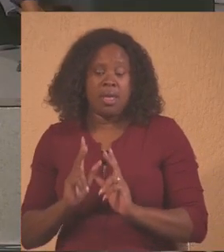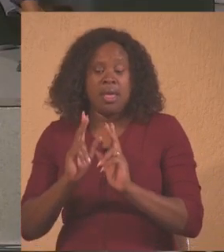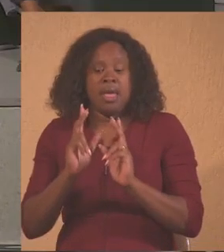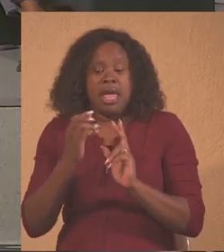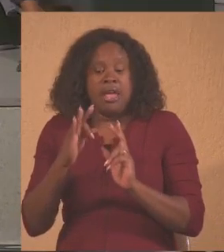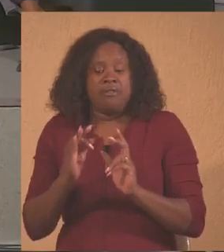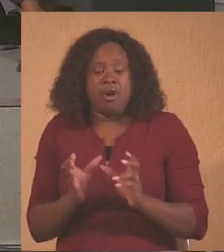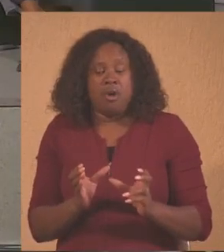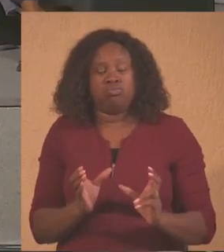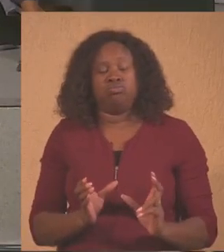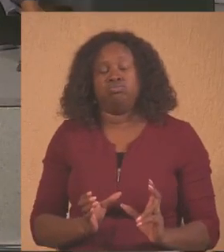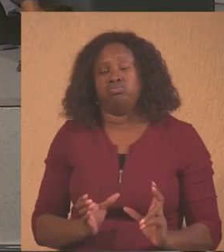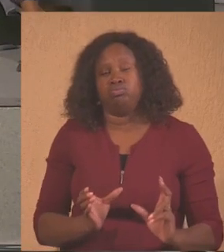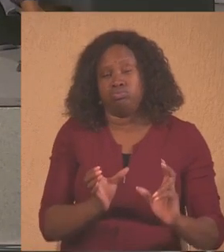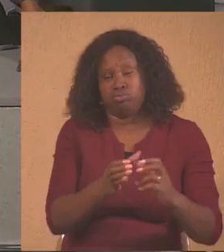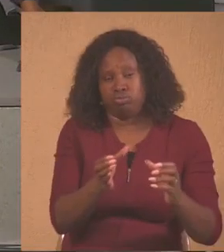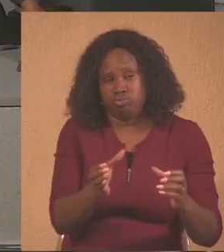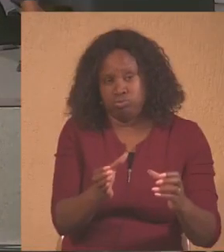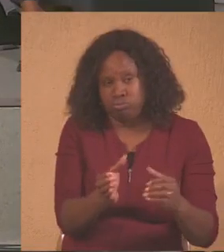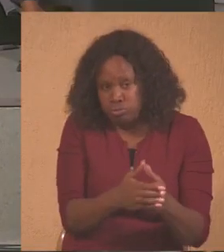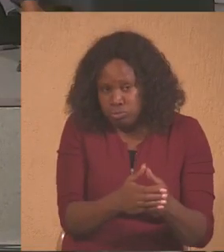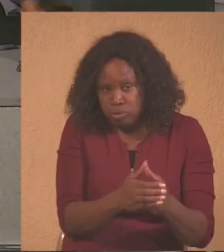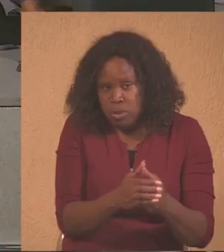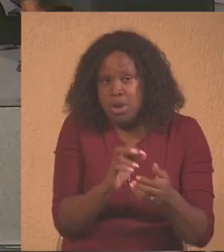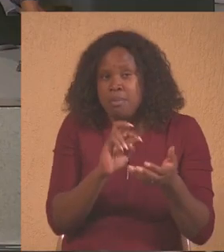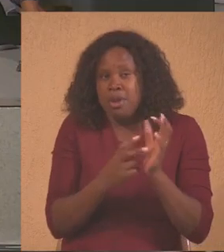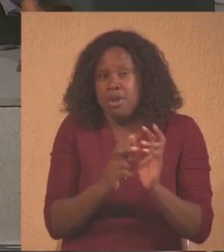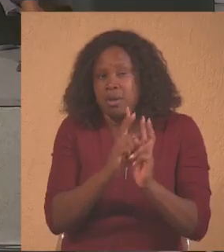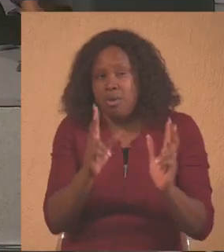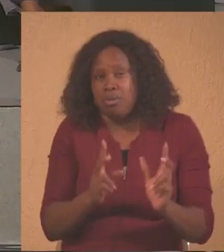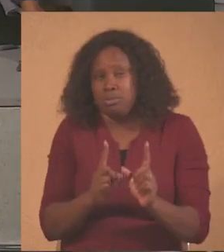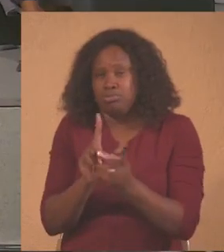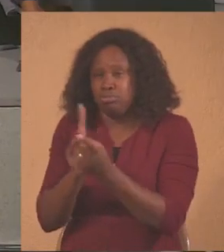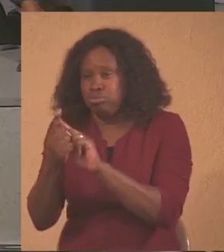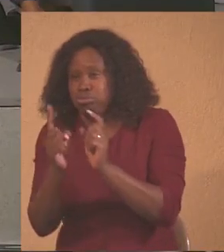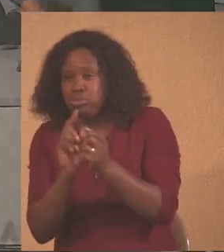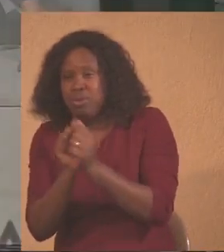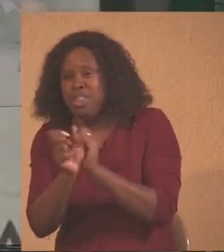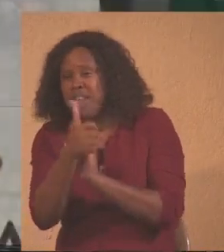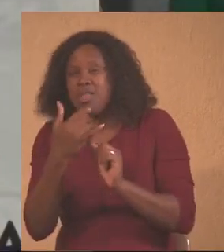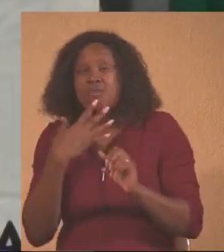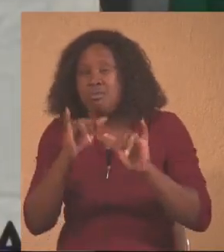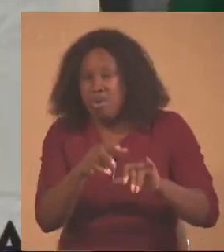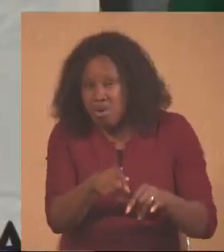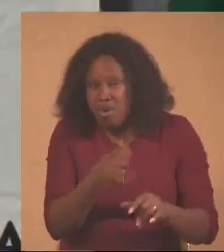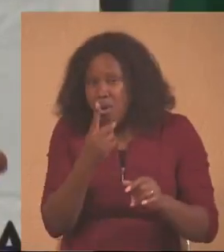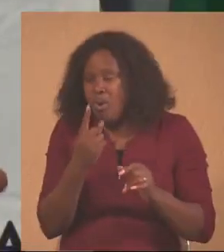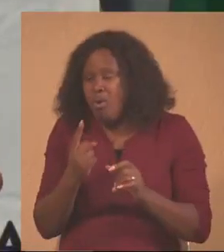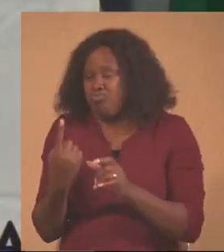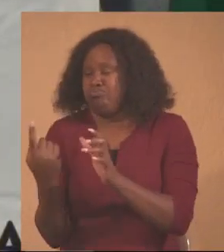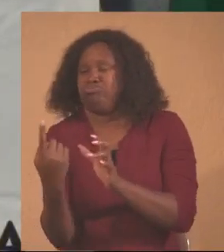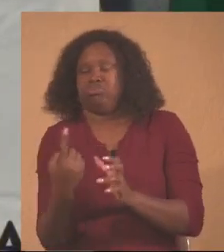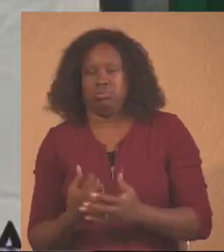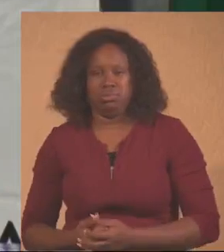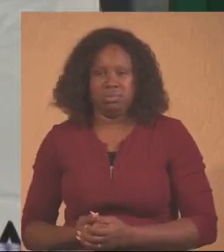people in quarantine as well? Or how is it like in the facility? At the facility, when you are